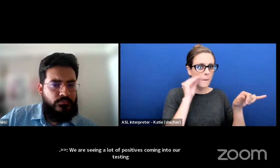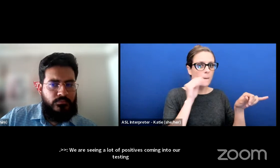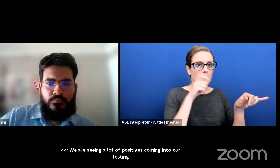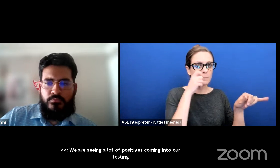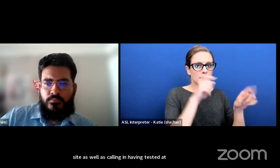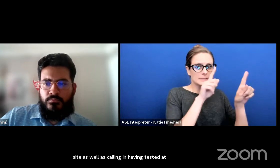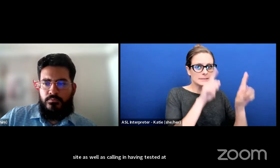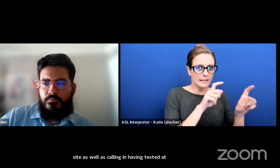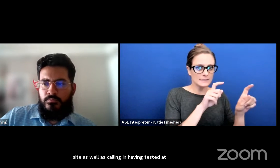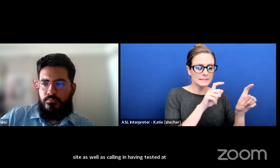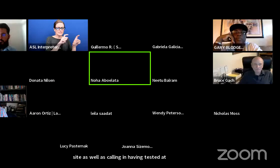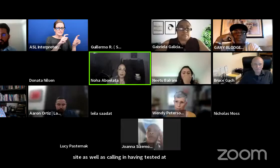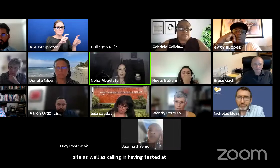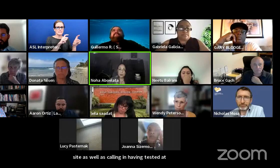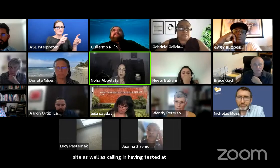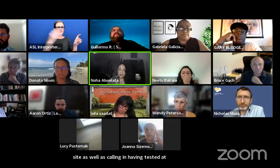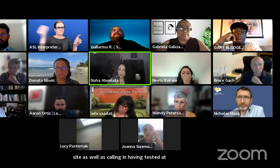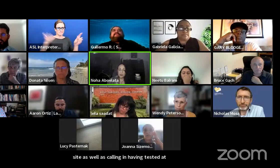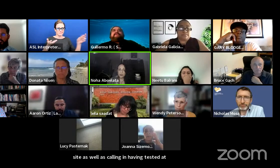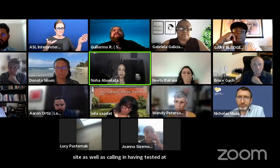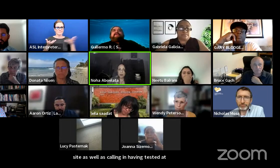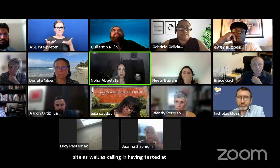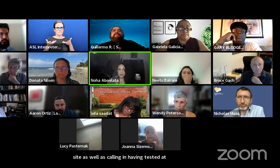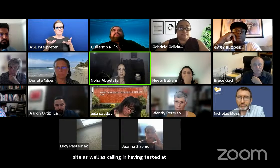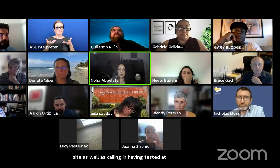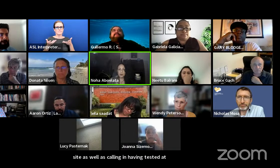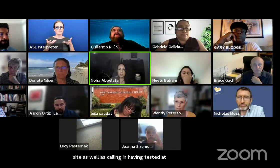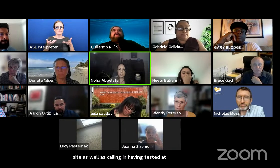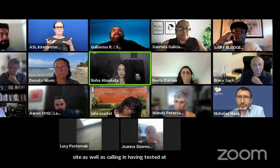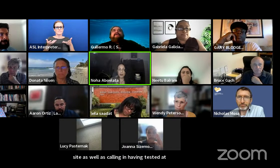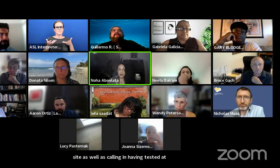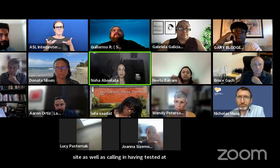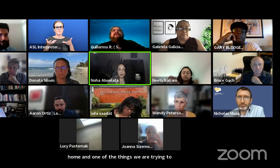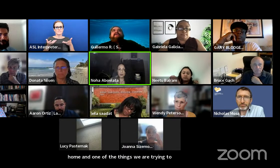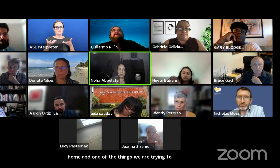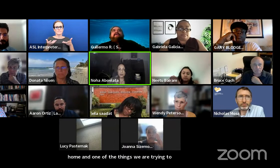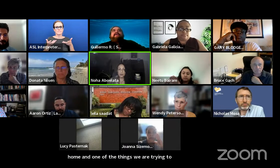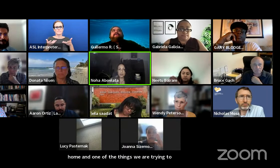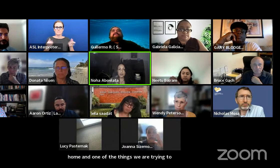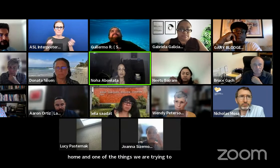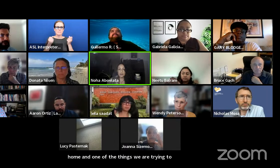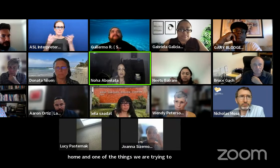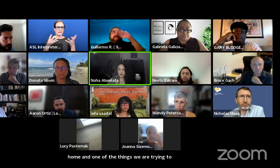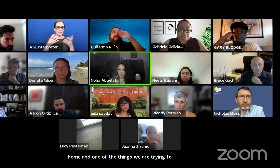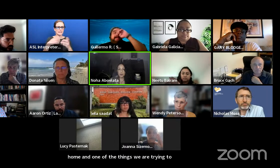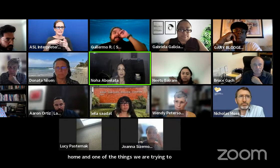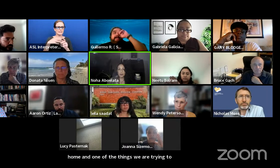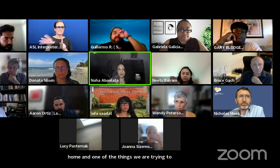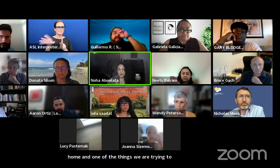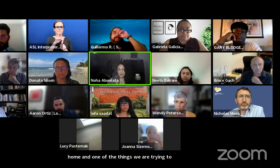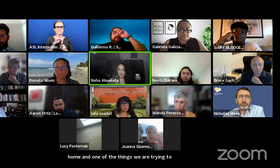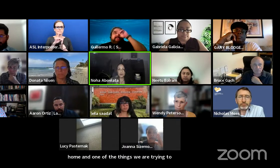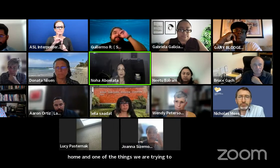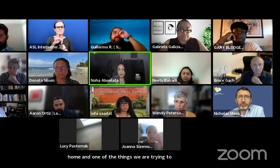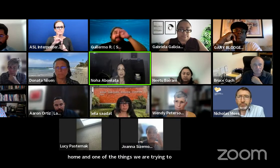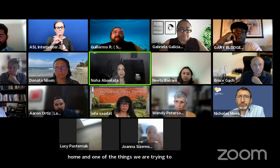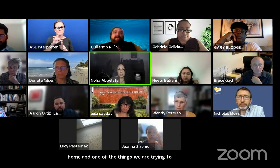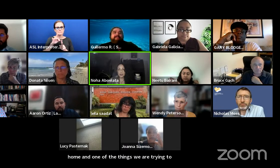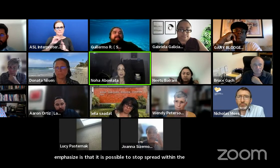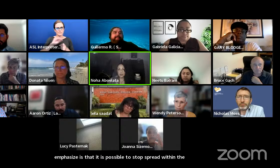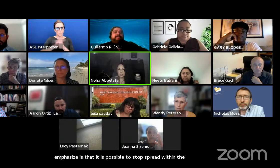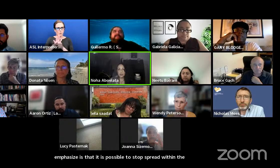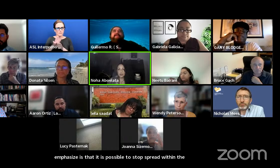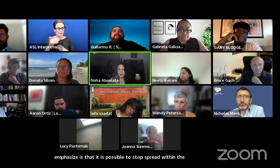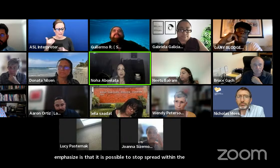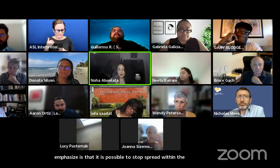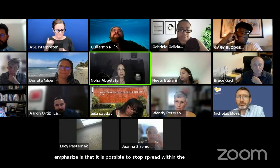to emphasize is that it is possible to stop spread within the household. So really trying to give people the tools and information that